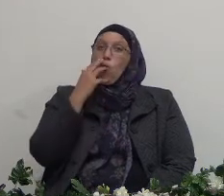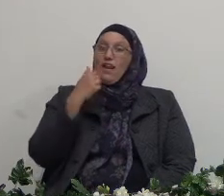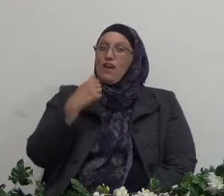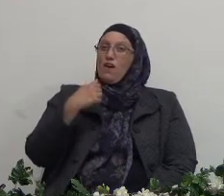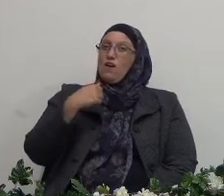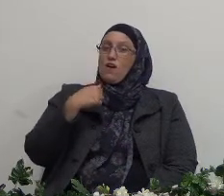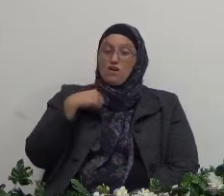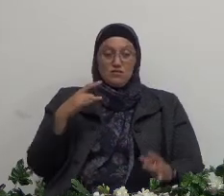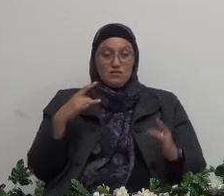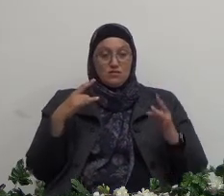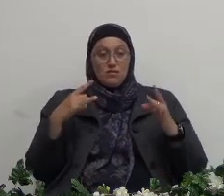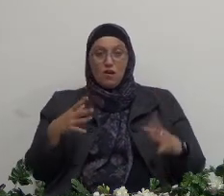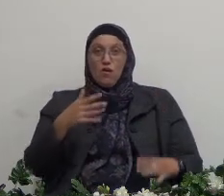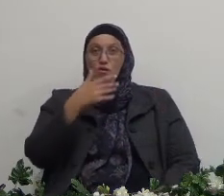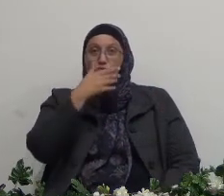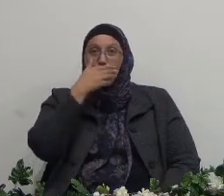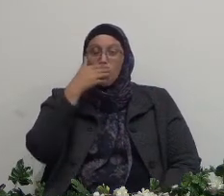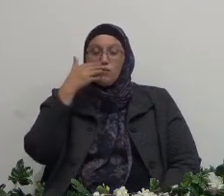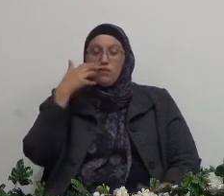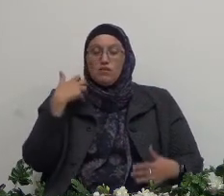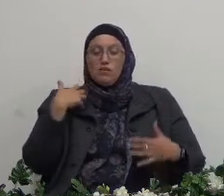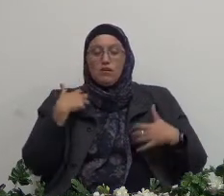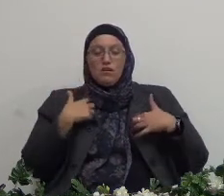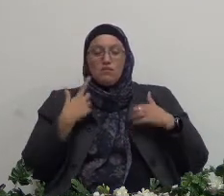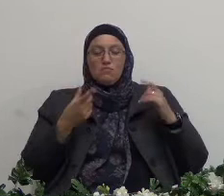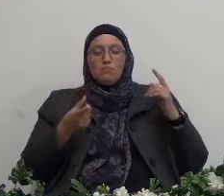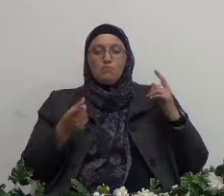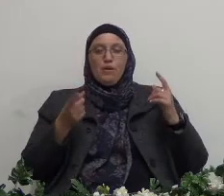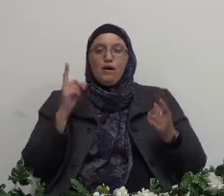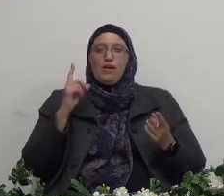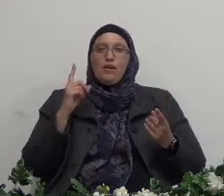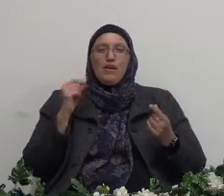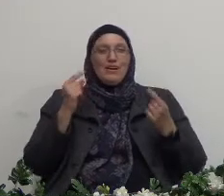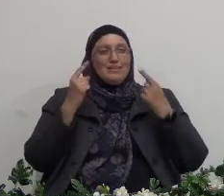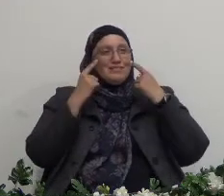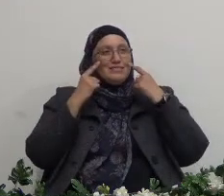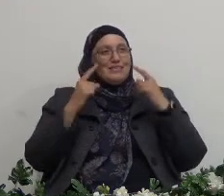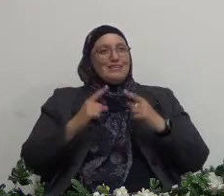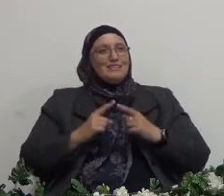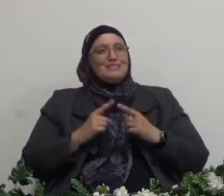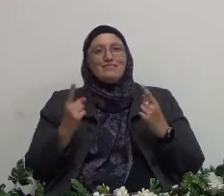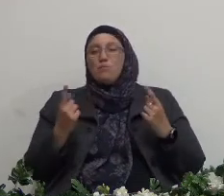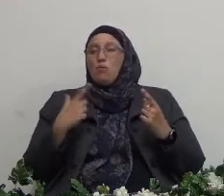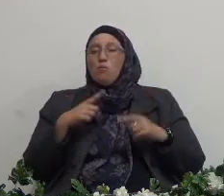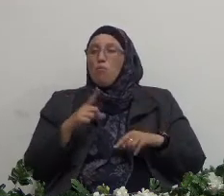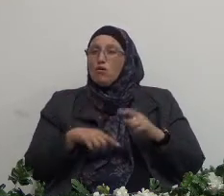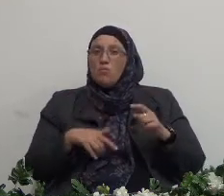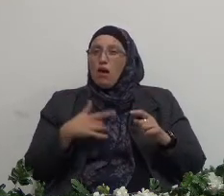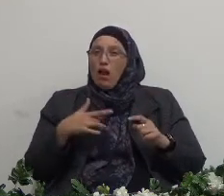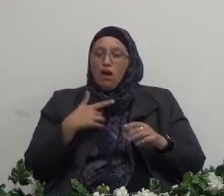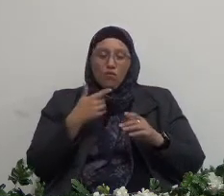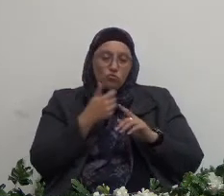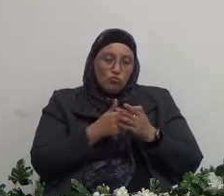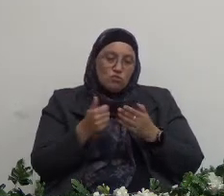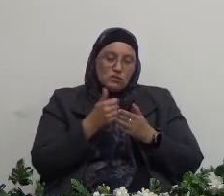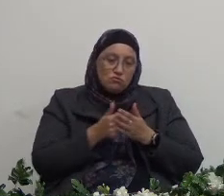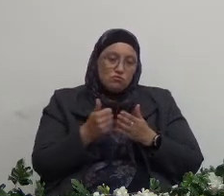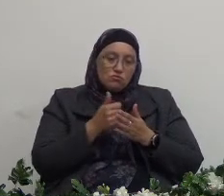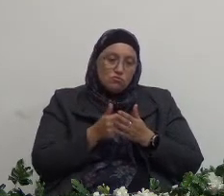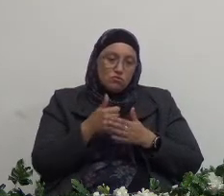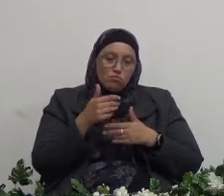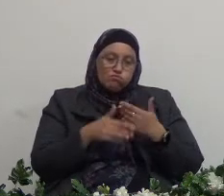vision of what there is other than what I've been doing for the majority of my life. So these are the benefits of this month that I should